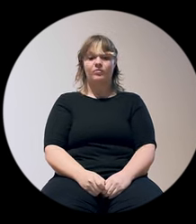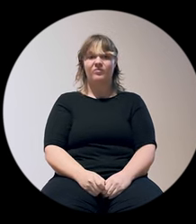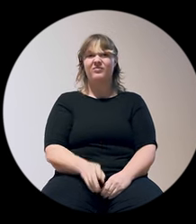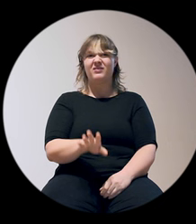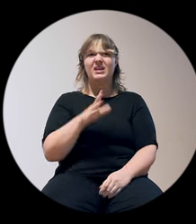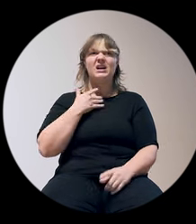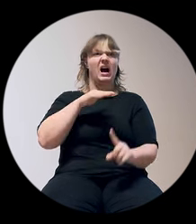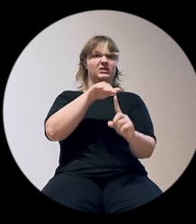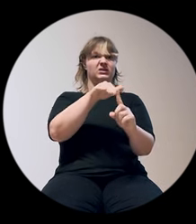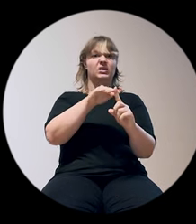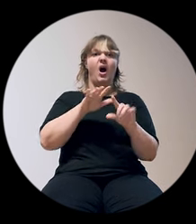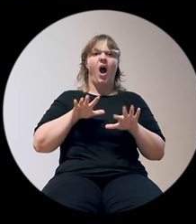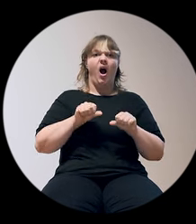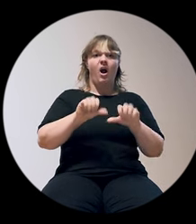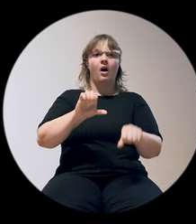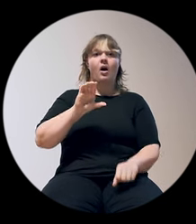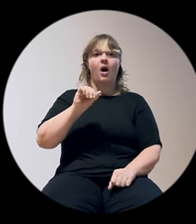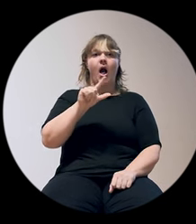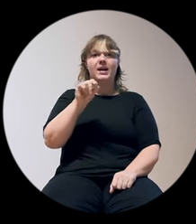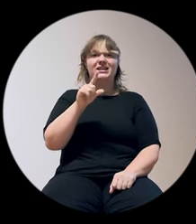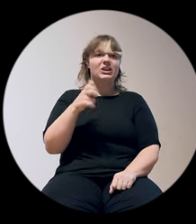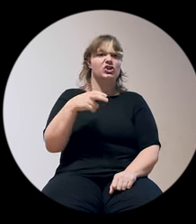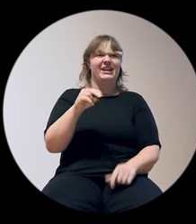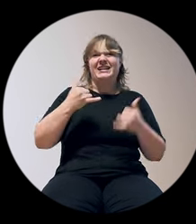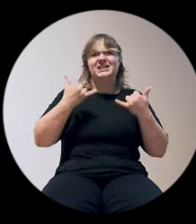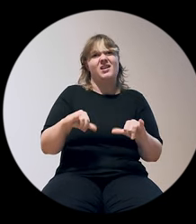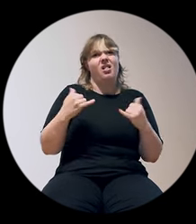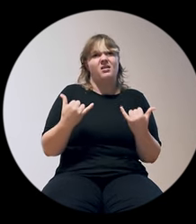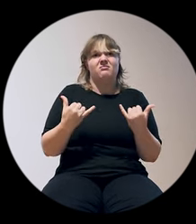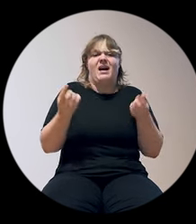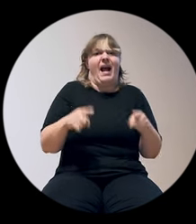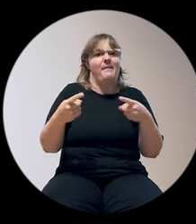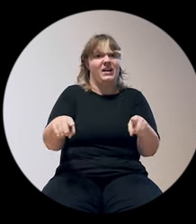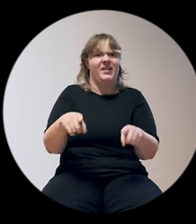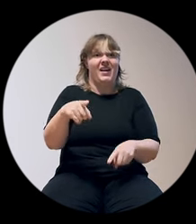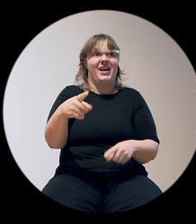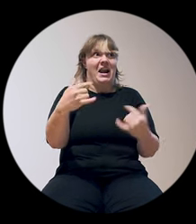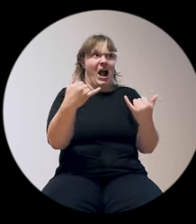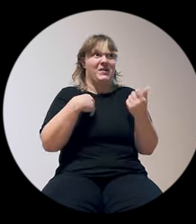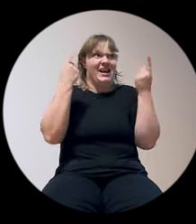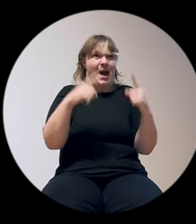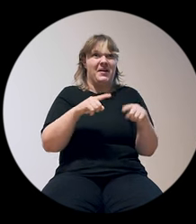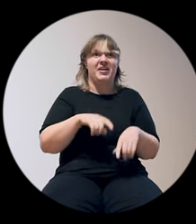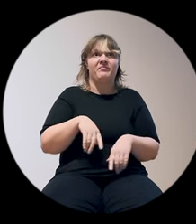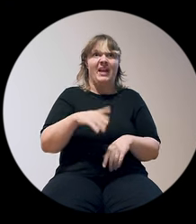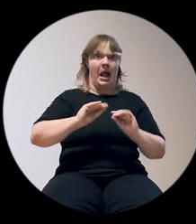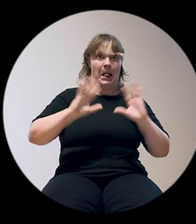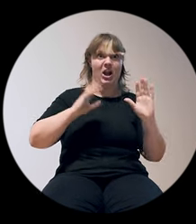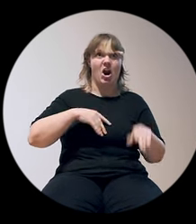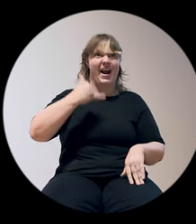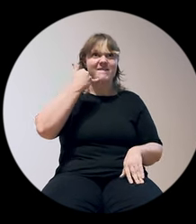a reminder that colonization is still currently happening, and this time it's happening in 4K with hashtags in our pockets, on our